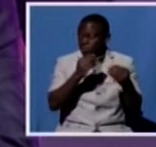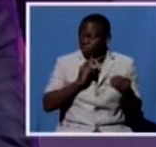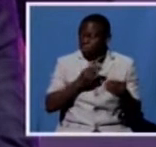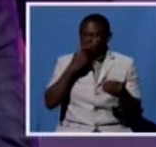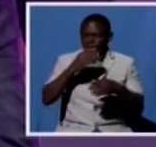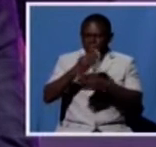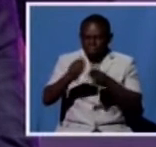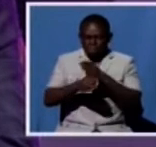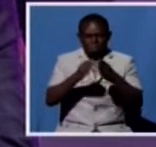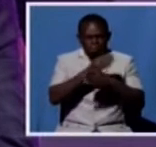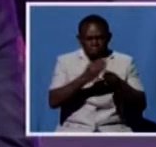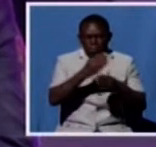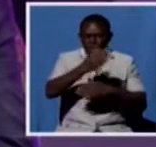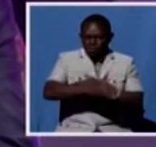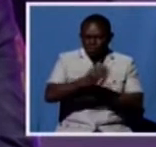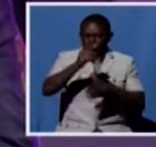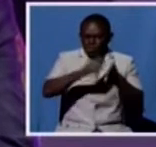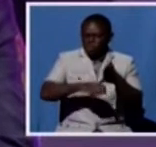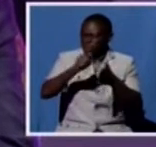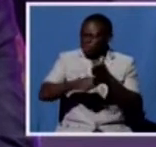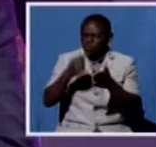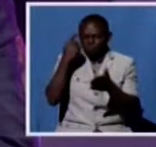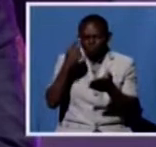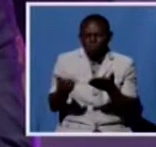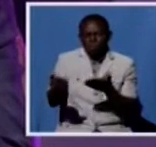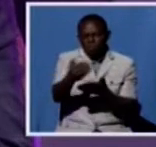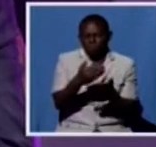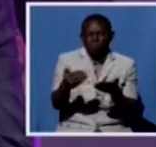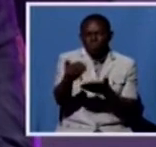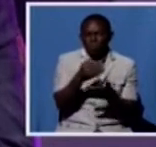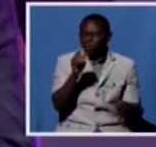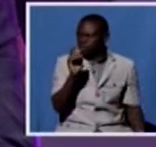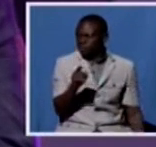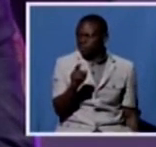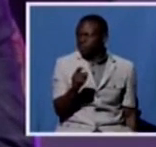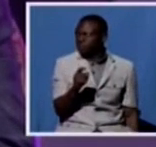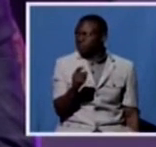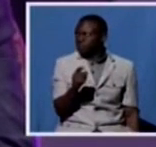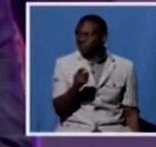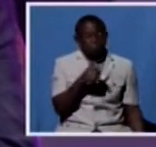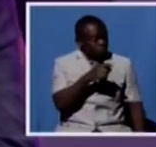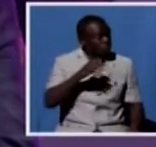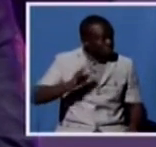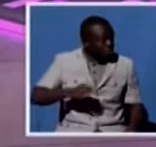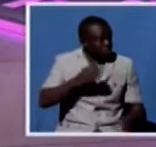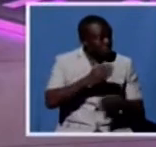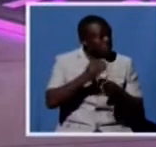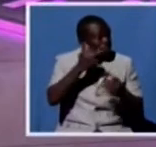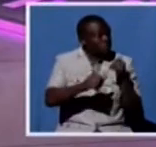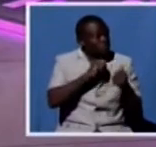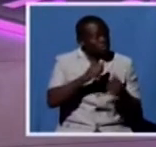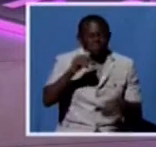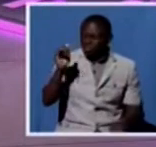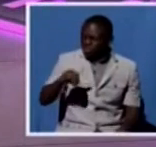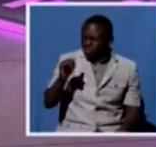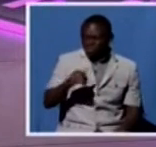complete all those toll stations. We are working. You are behind schedule. Exactly, yes. And as of now, you probably